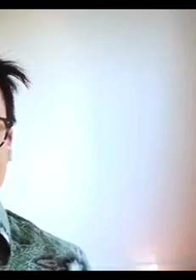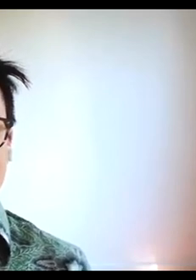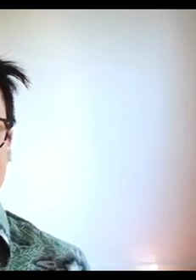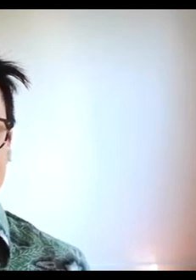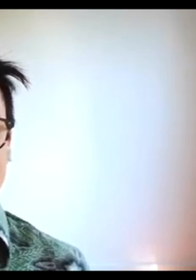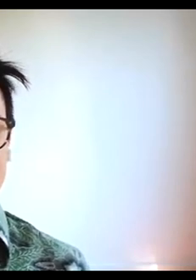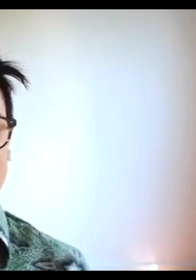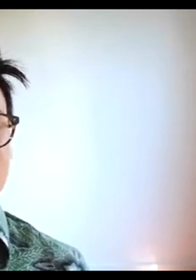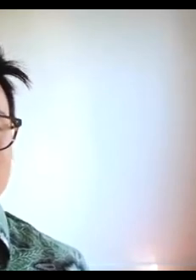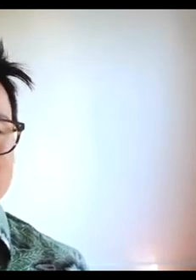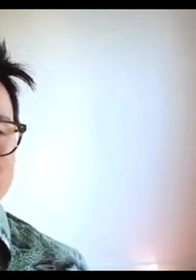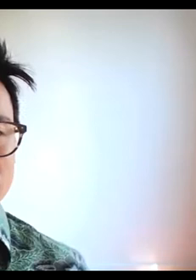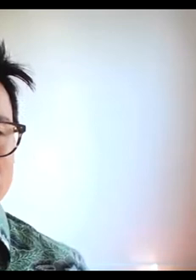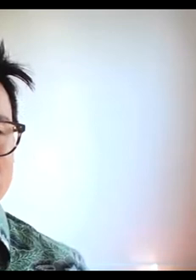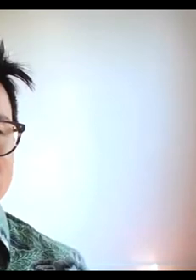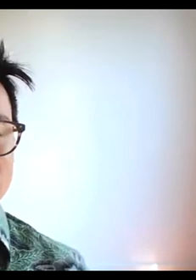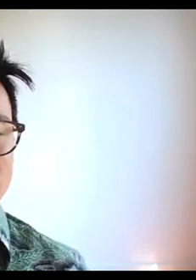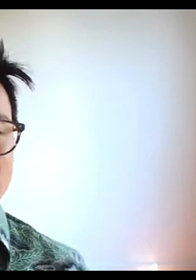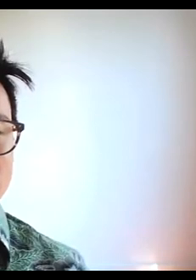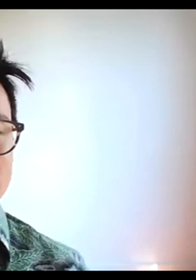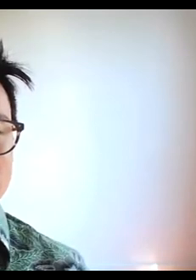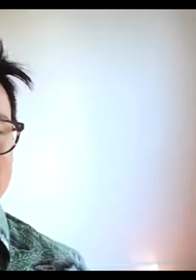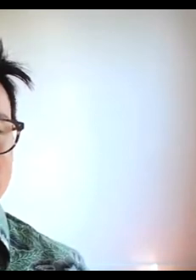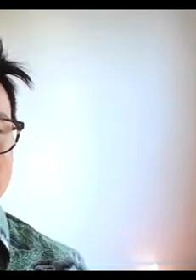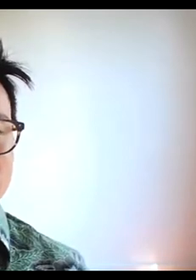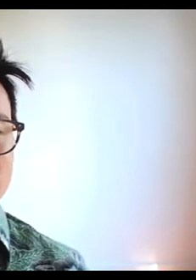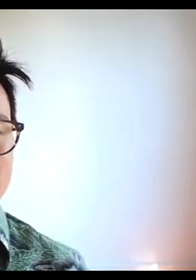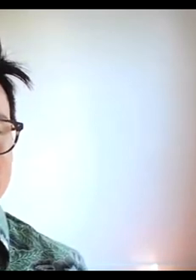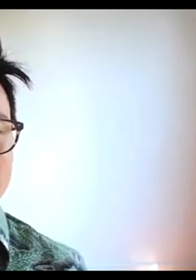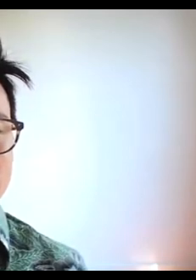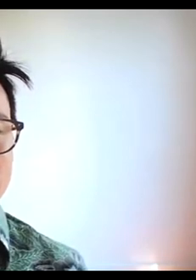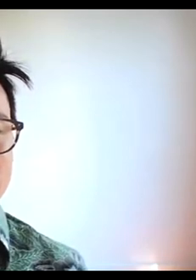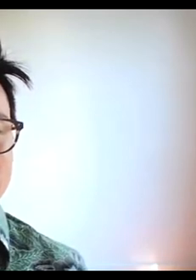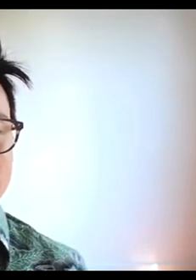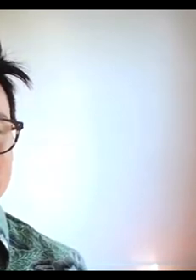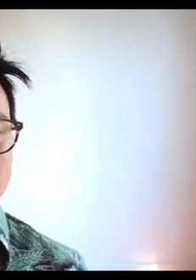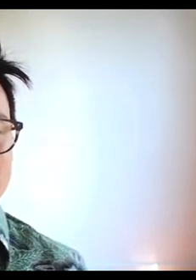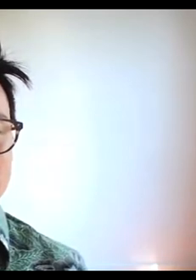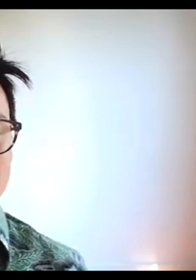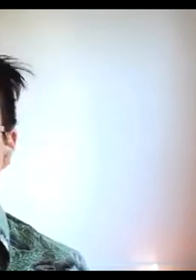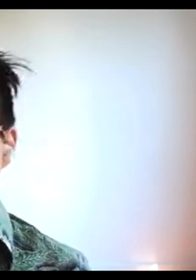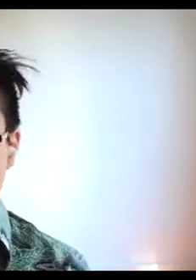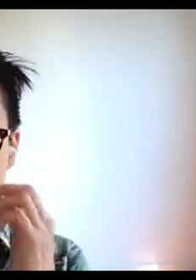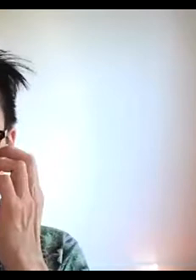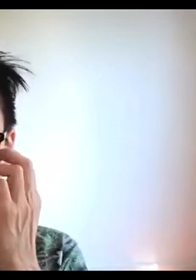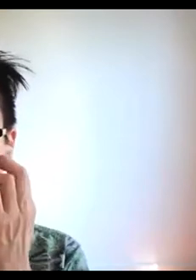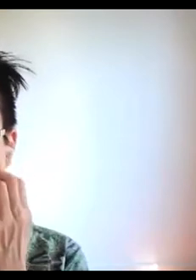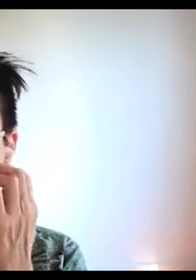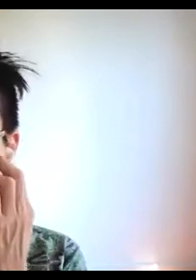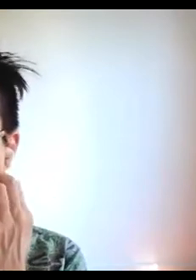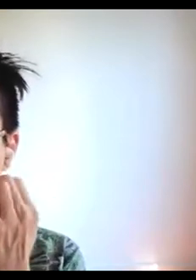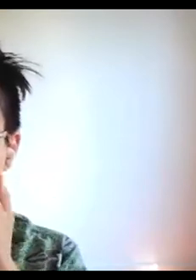subtitle. And we do this because we know that language and accessibility are key components of ensuring that all members of our communities